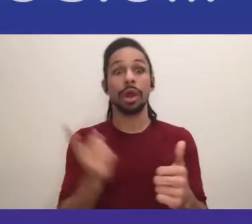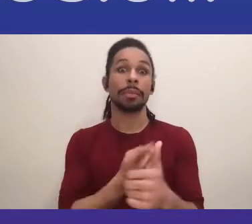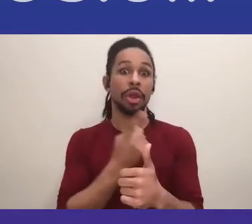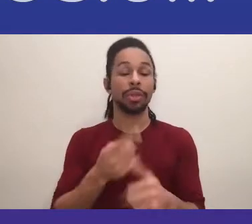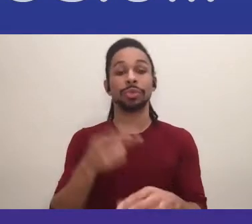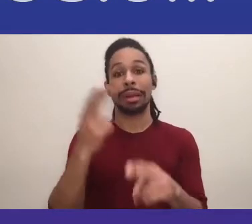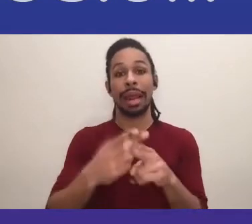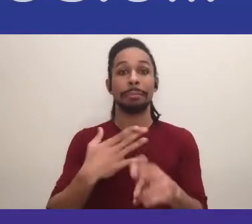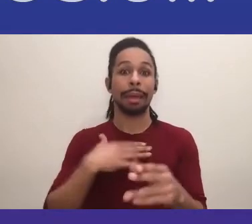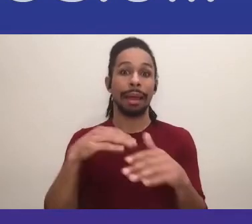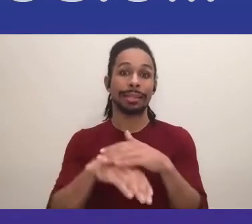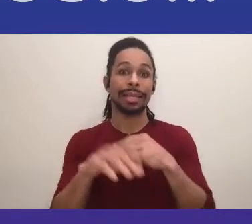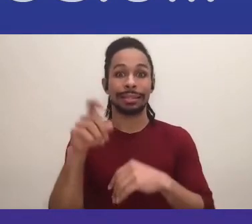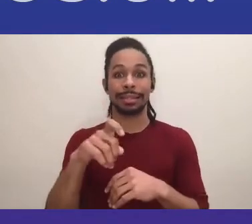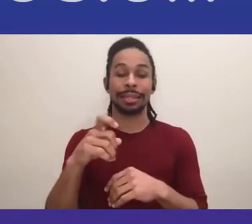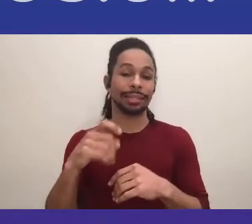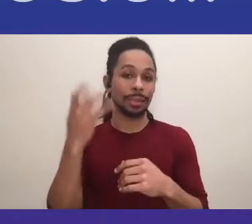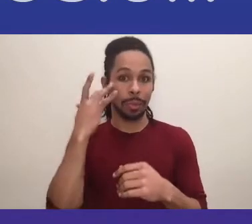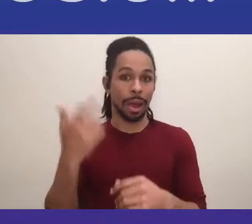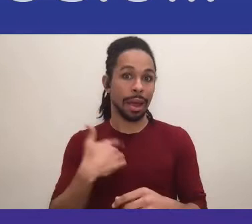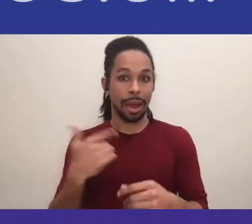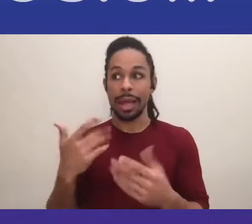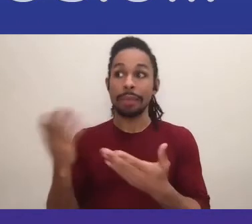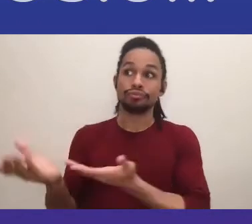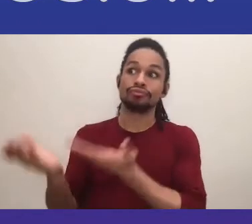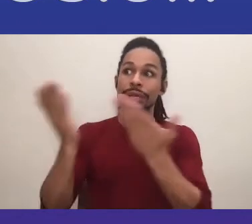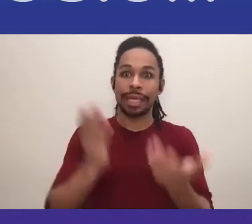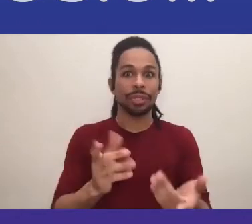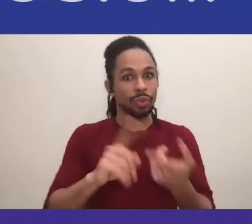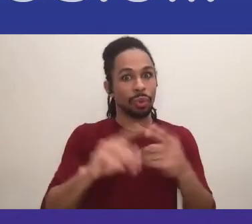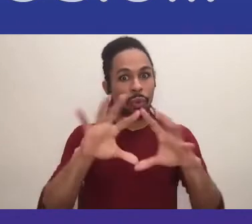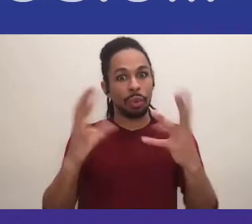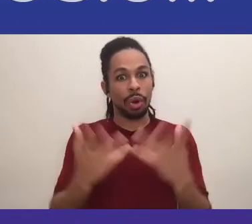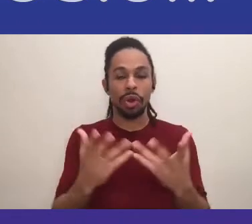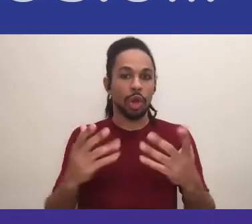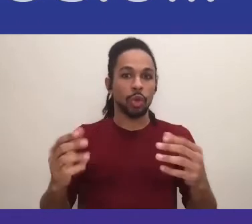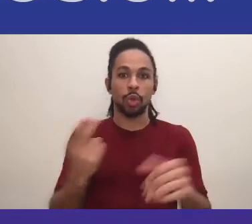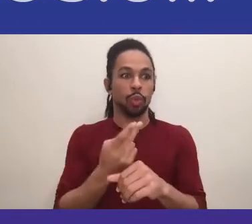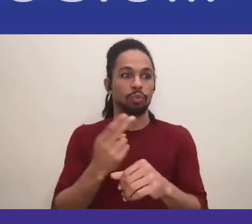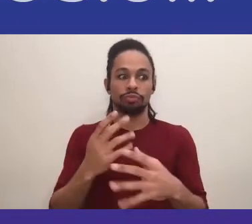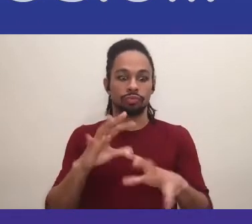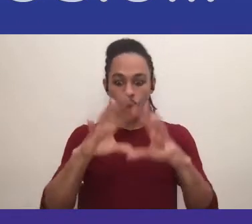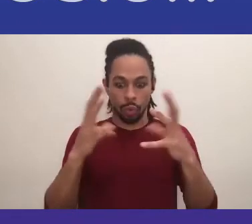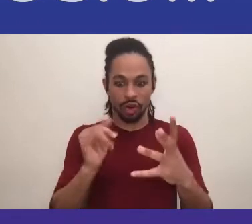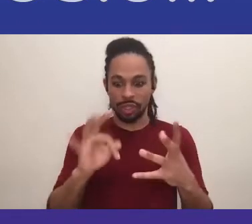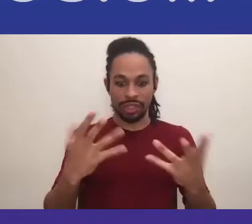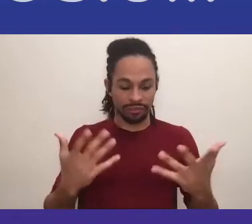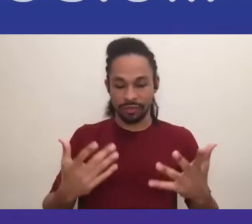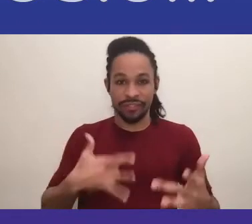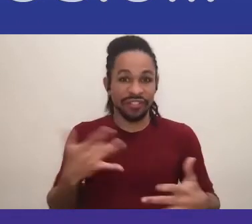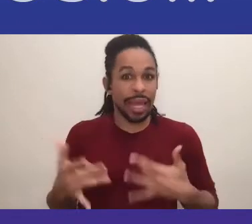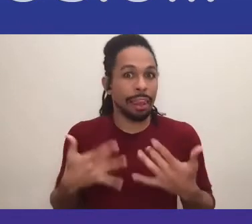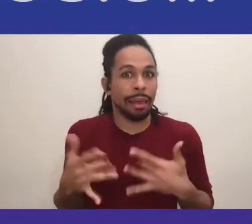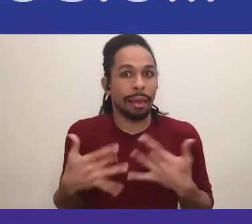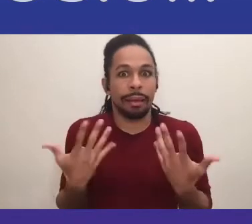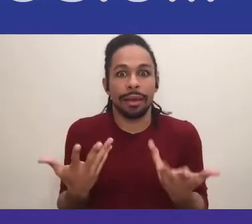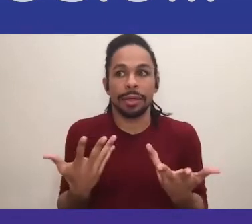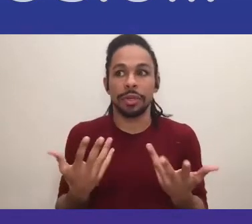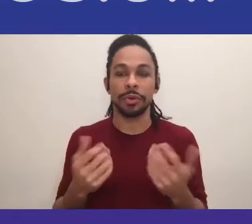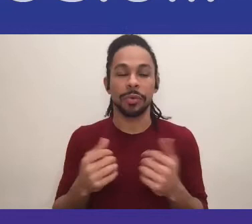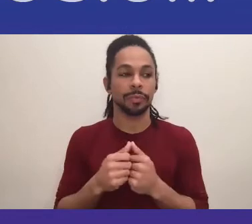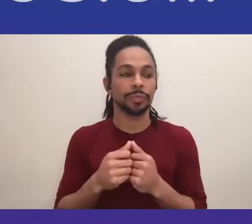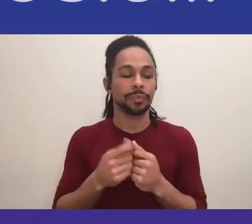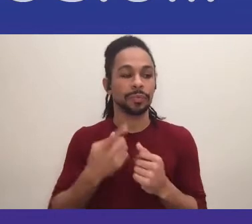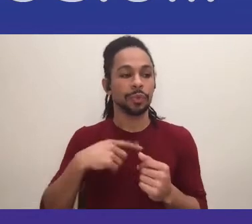it brings into the world like a whole universe of sensation that, you know, we often are trying to sort out